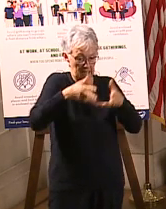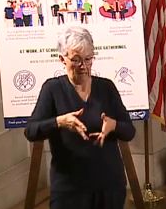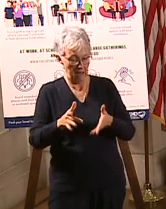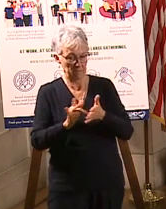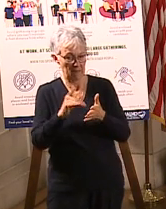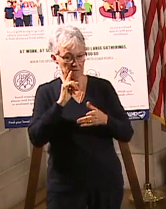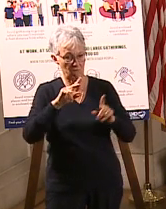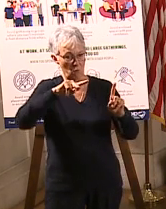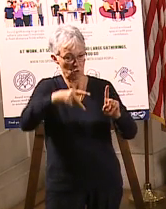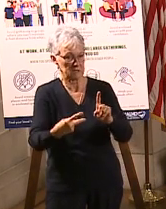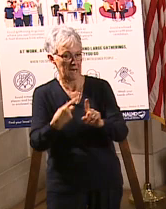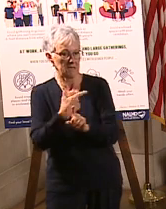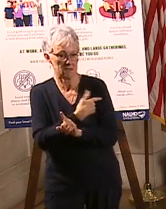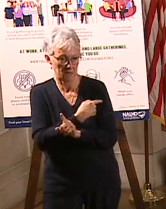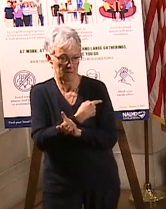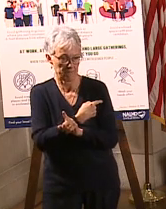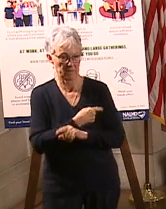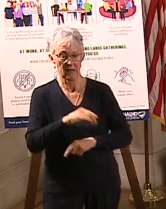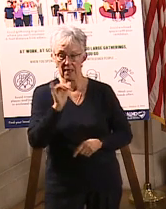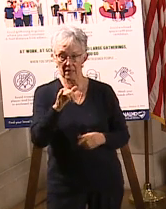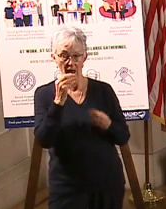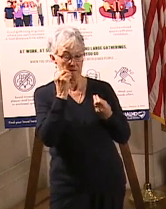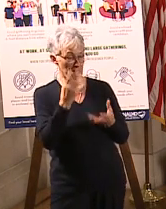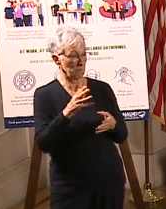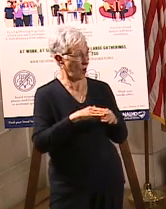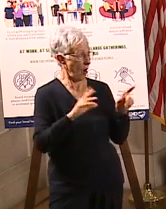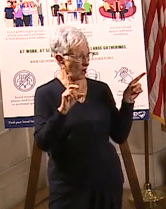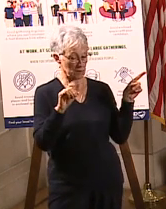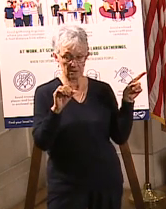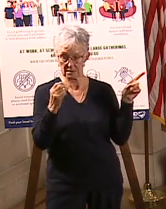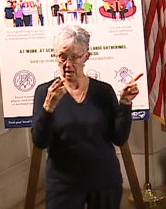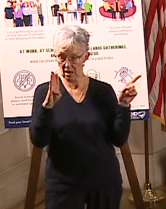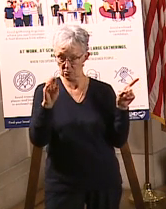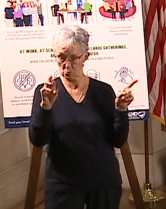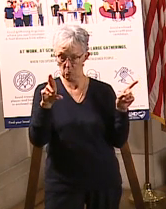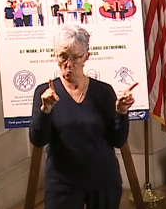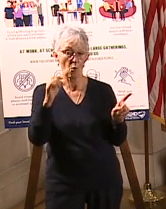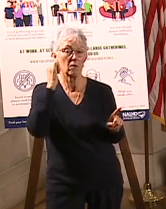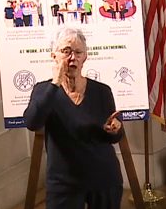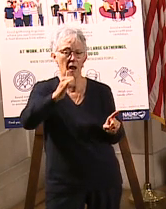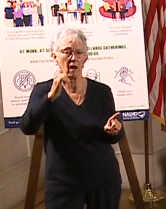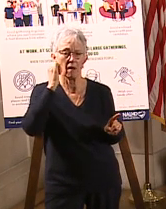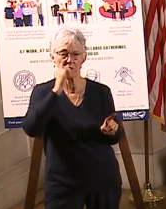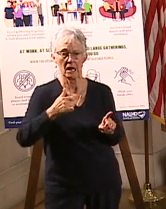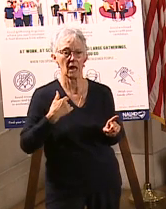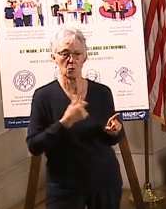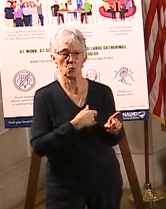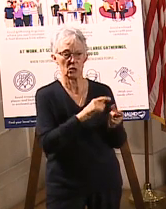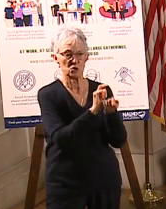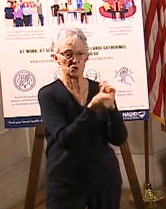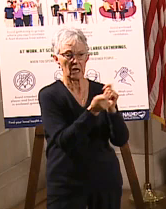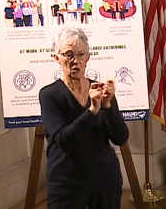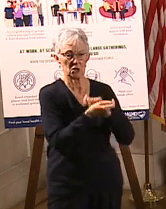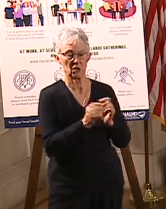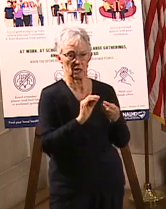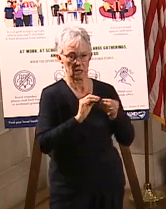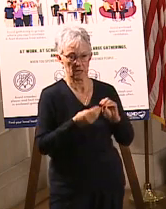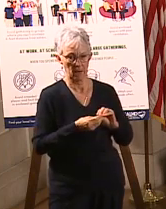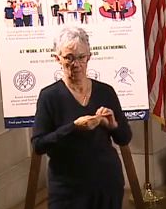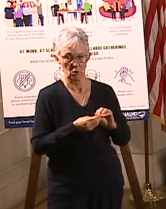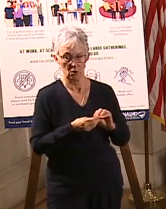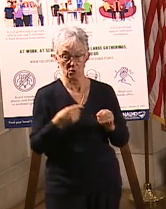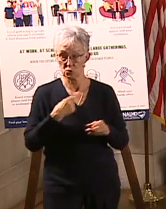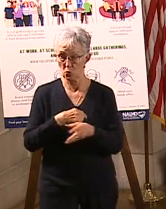allocation listed on the dashboard is updated daily. Just because the vaccine product has arrived within the state does not mean the ancillary